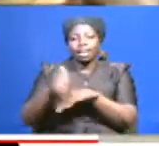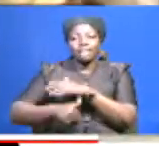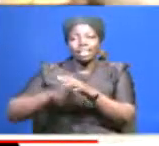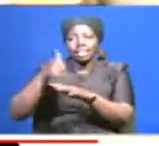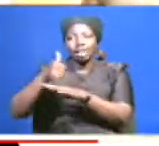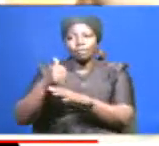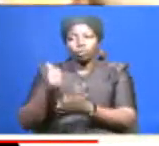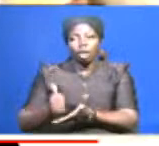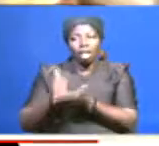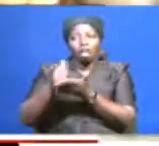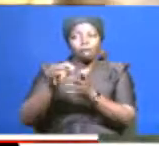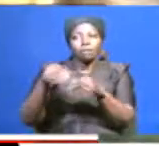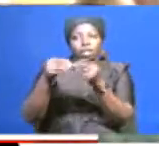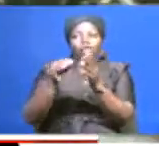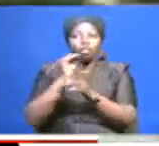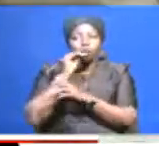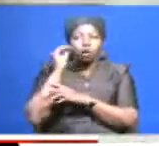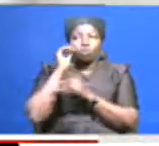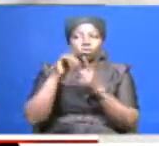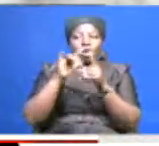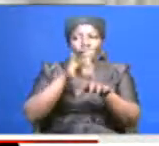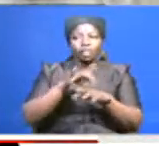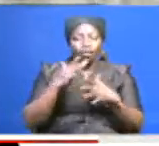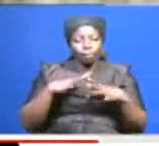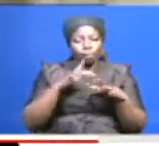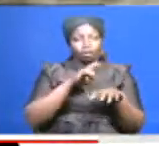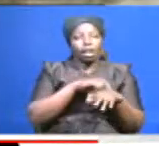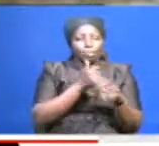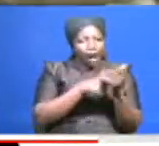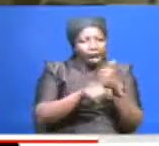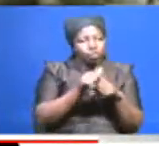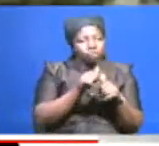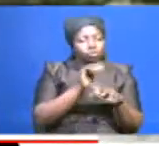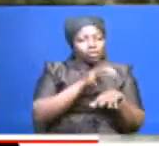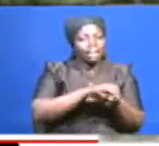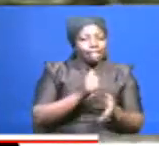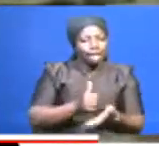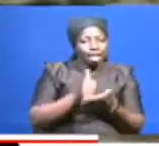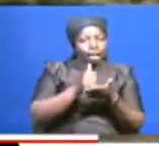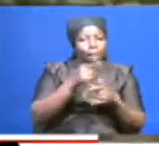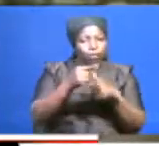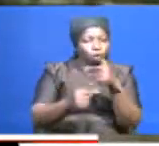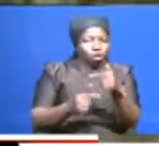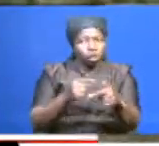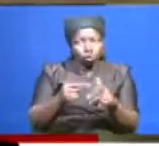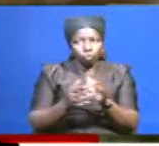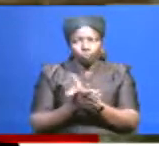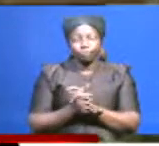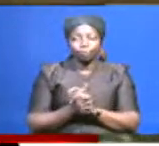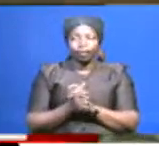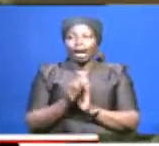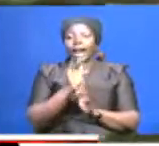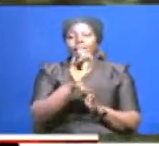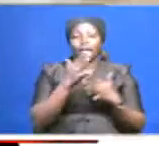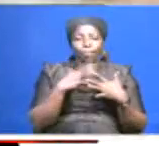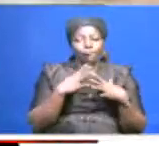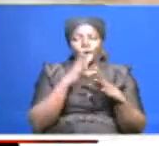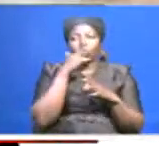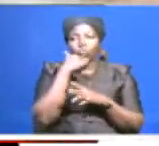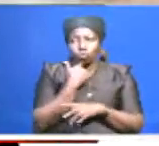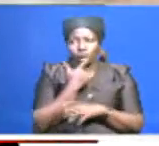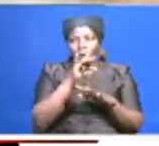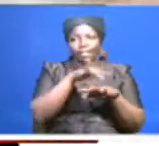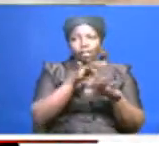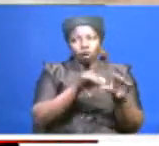to get humanitarian assistance continue. He urged all those in the affected areas to move to safer grounds to avert loss of lives.